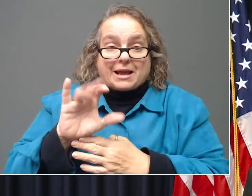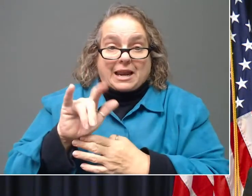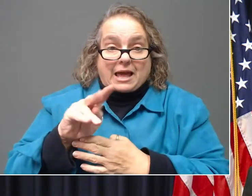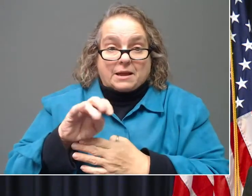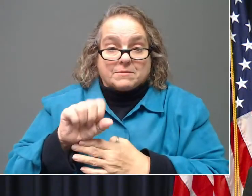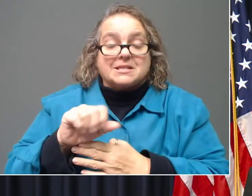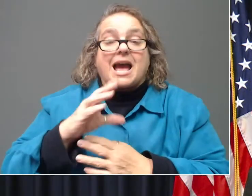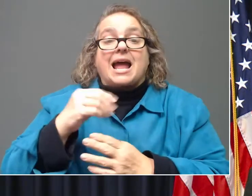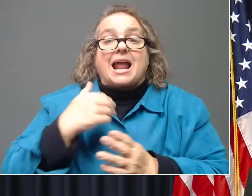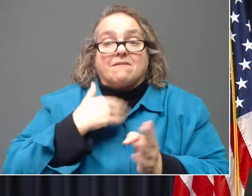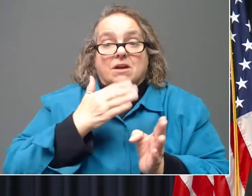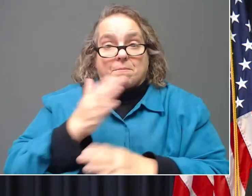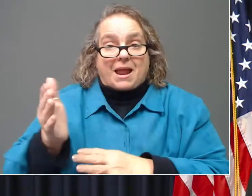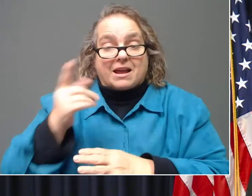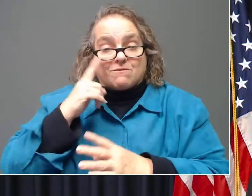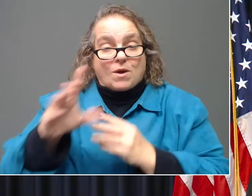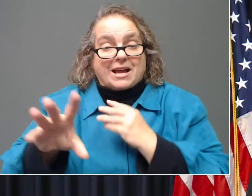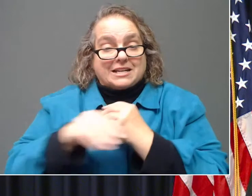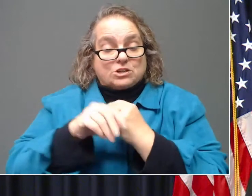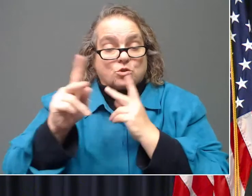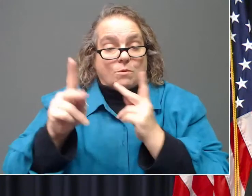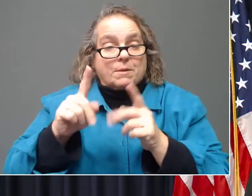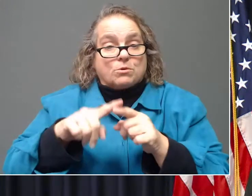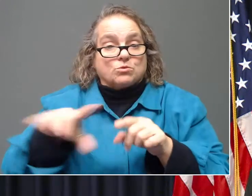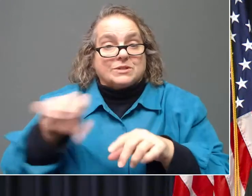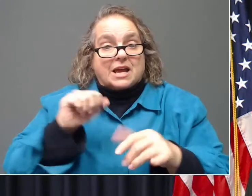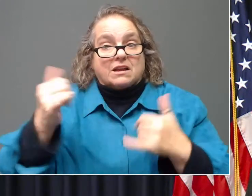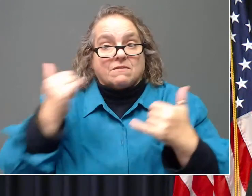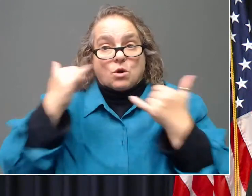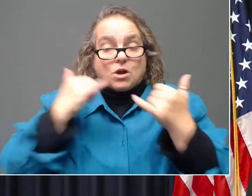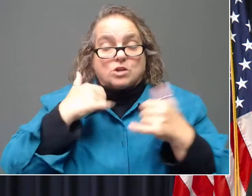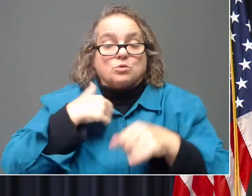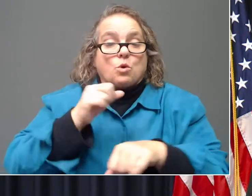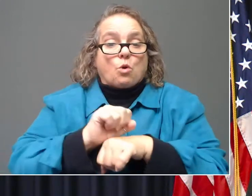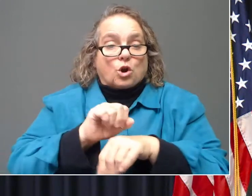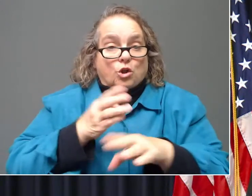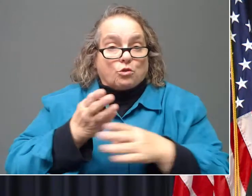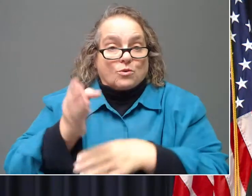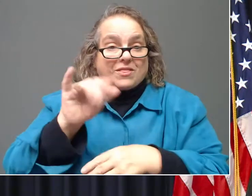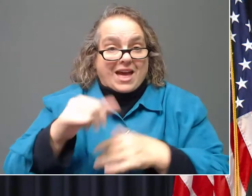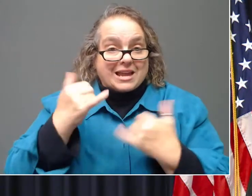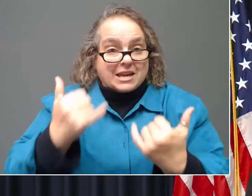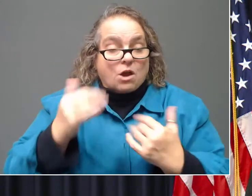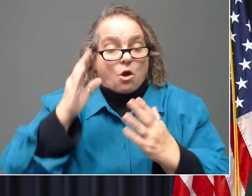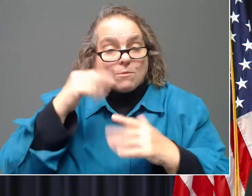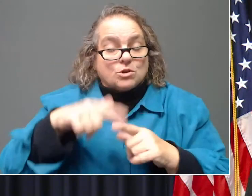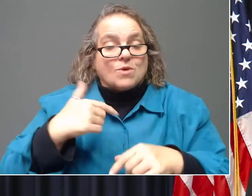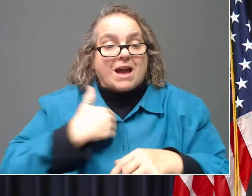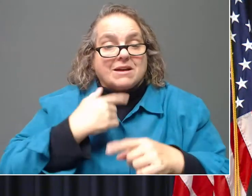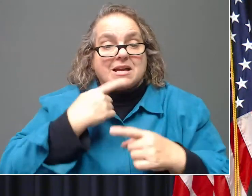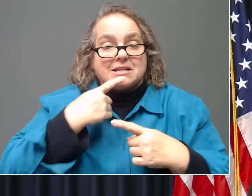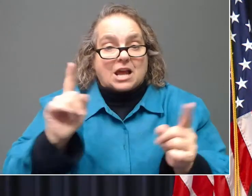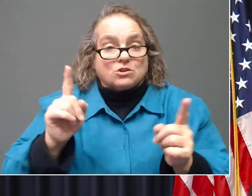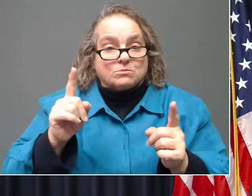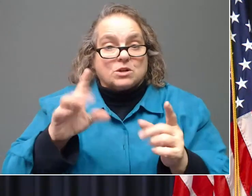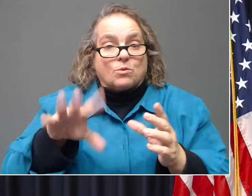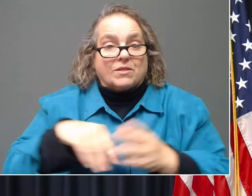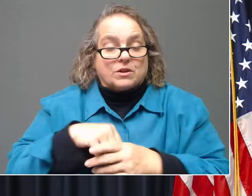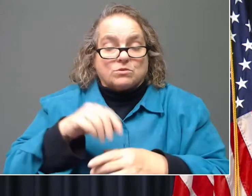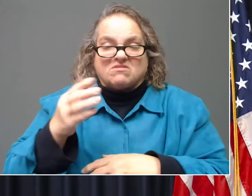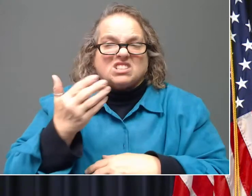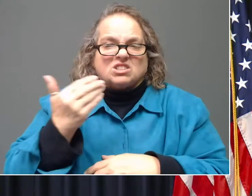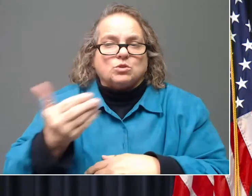additional people to take calls, and we are working through that right now, hoping to have an announcement here sometime soon. All